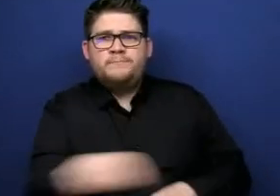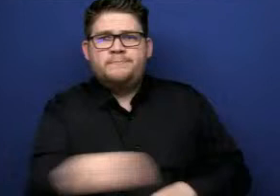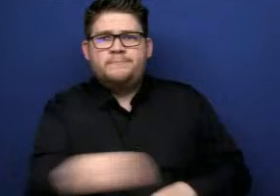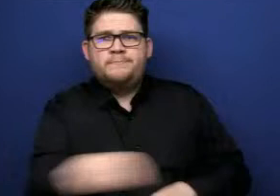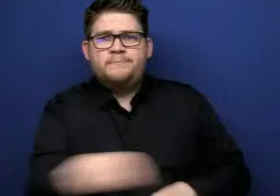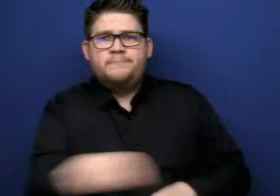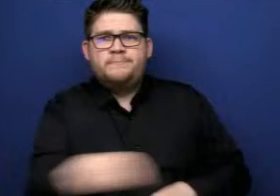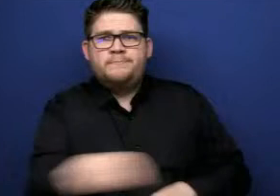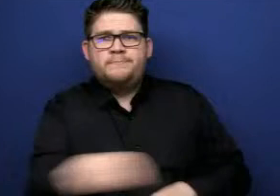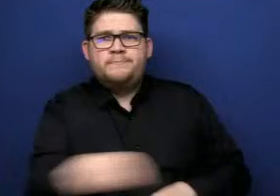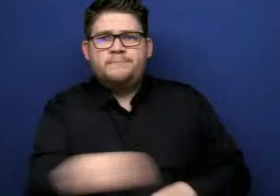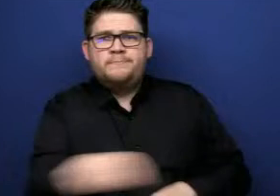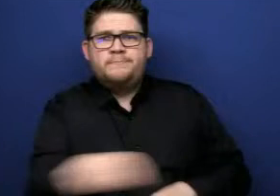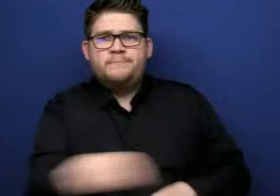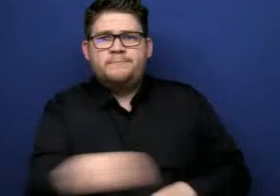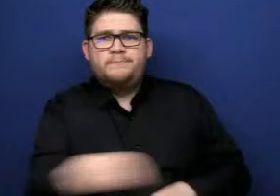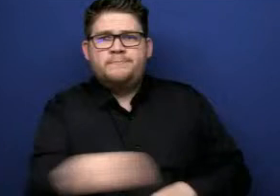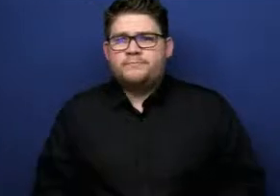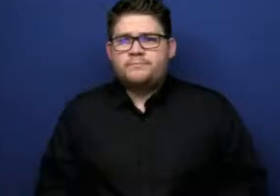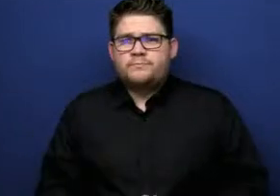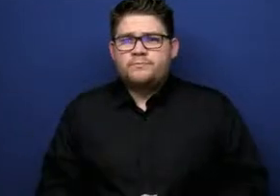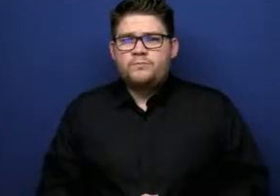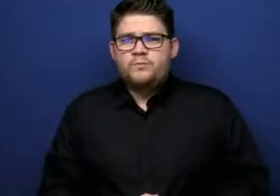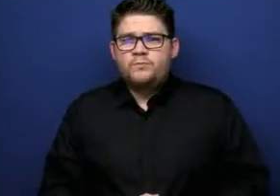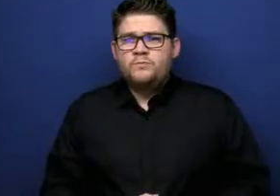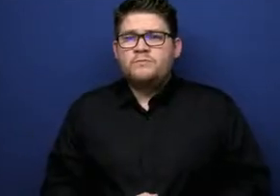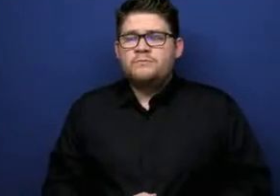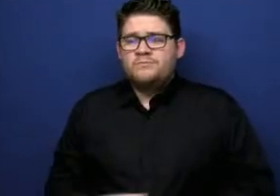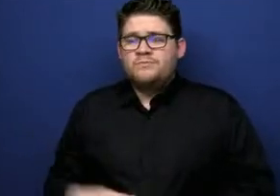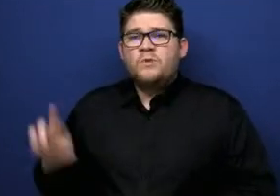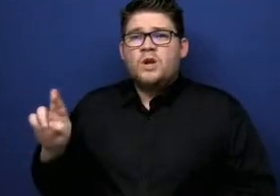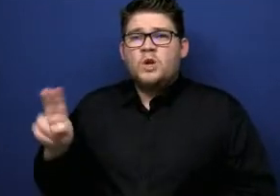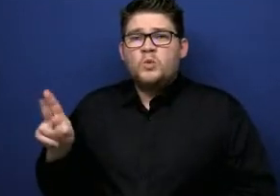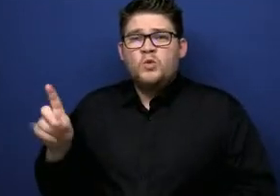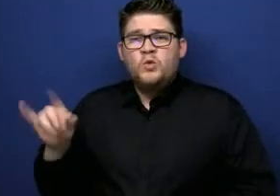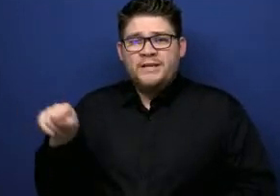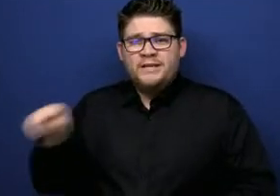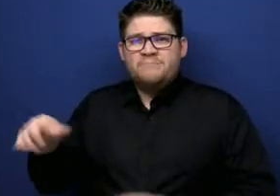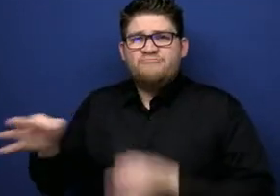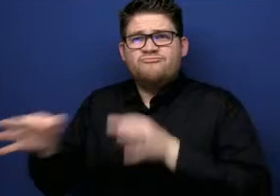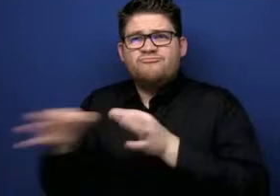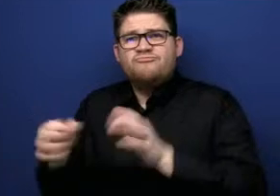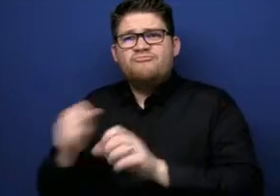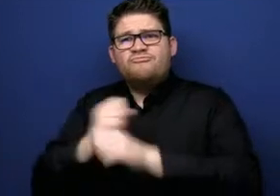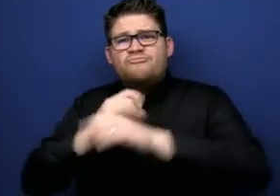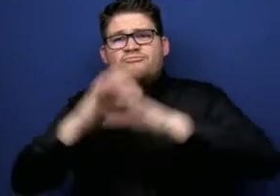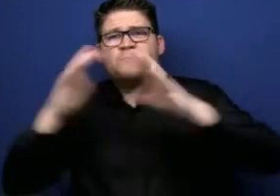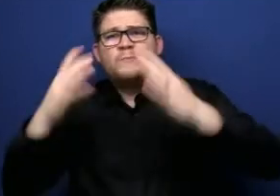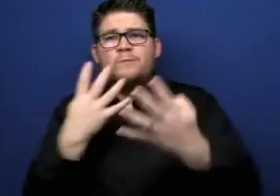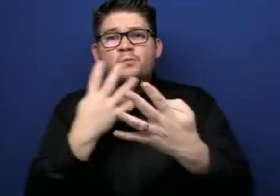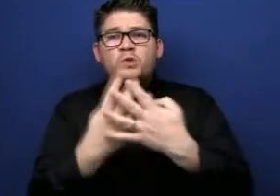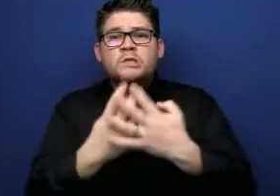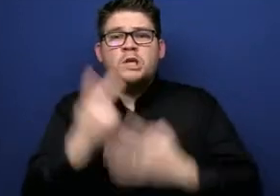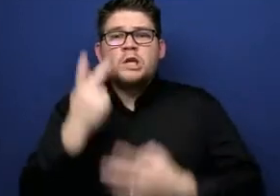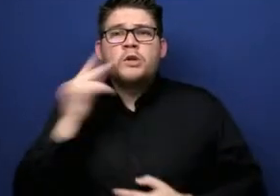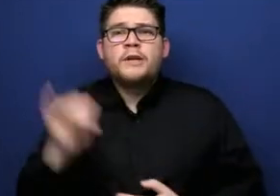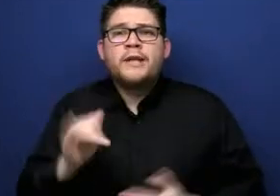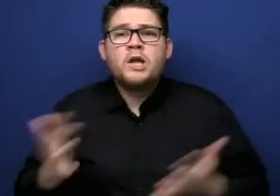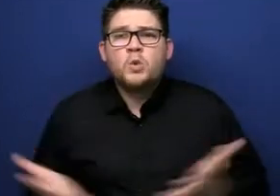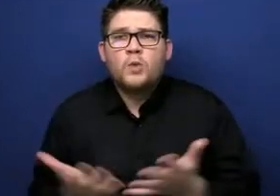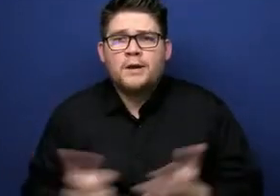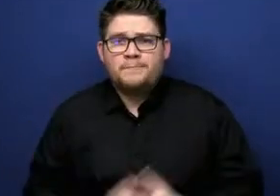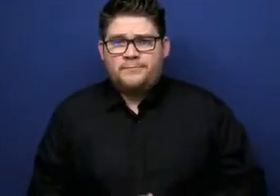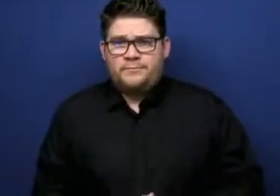the place where everything was permissible. Try that in your